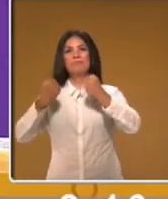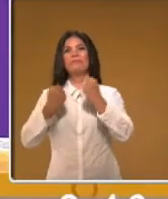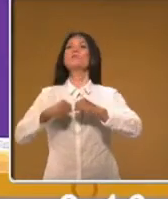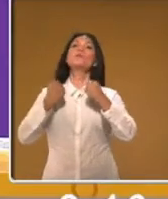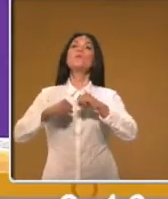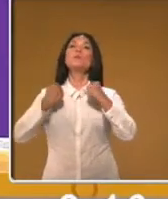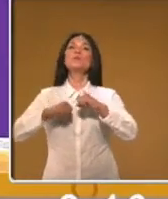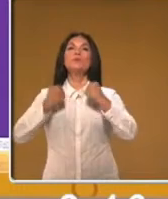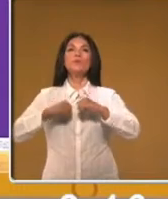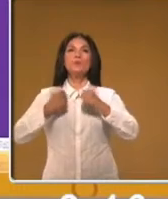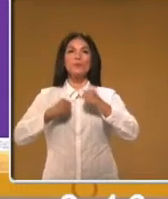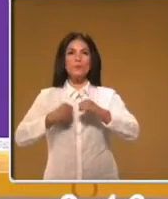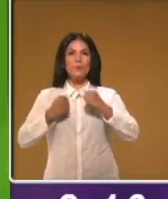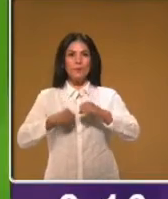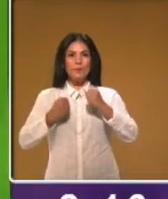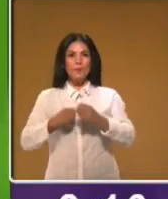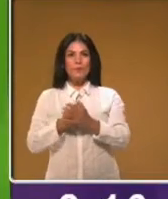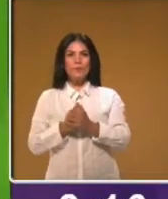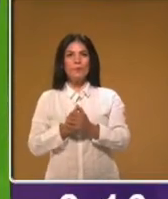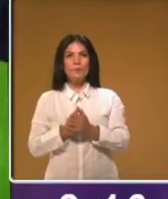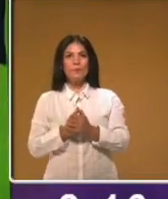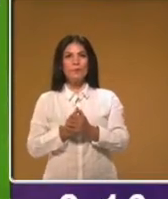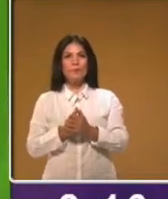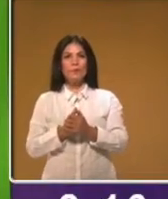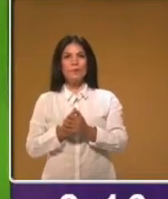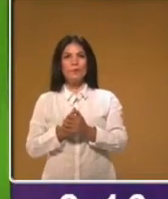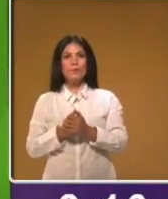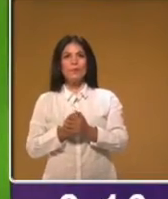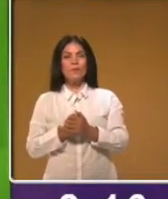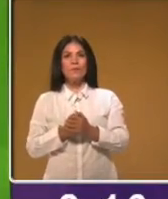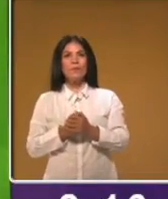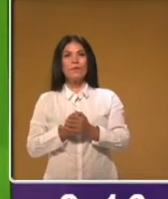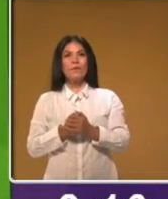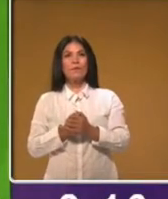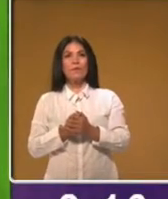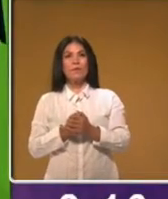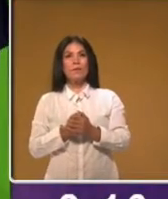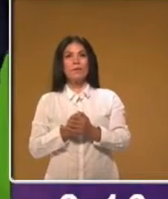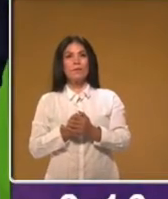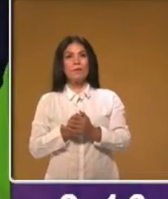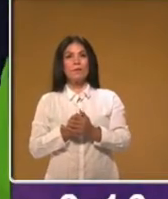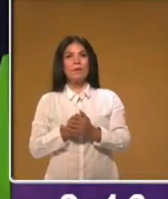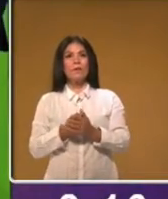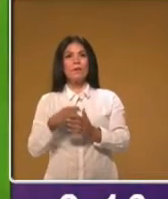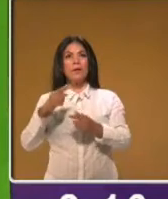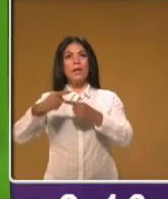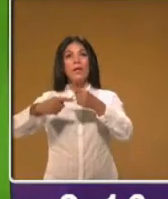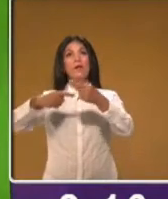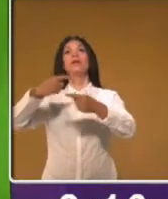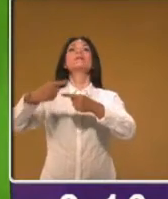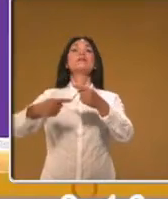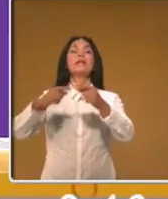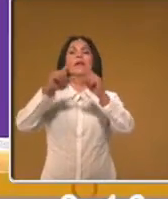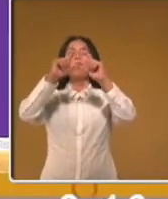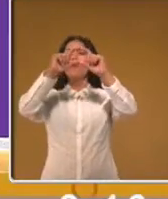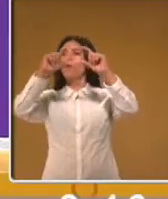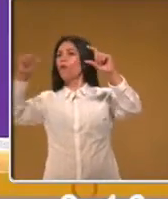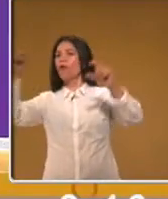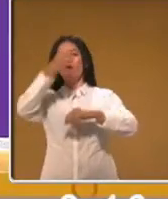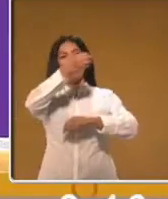Let's make and let's answer. Let's use those verbs and help me to respond next sentences.